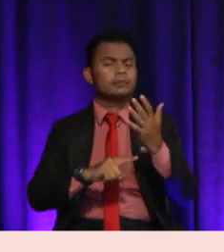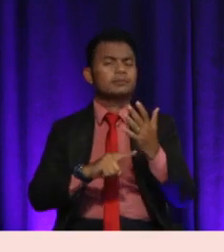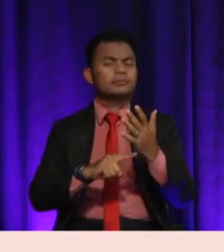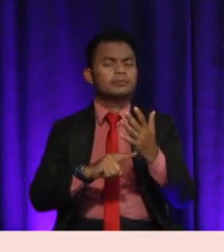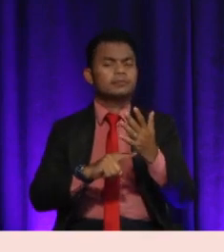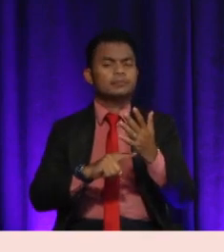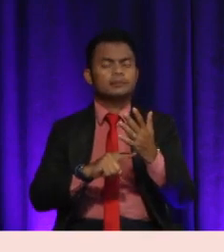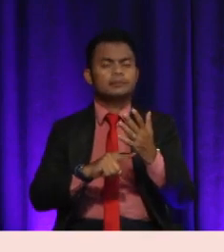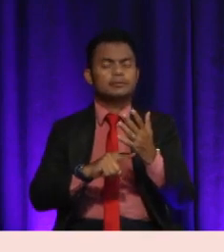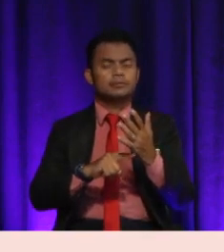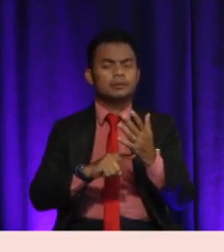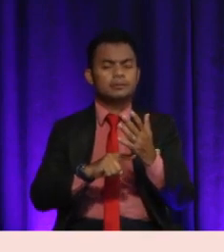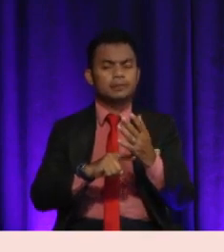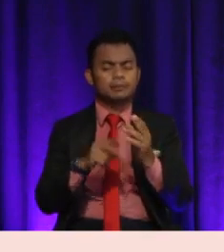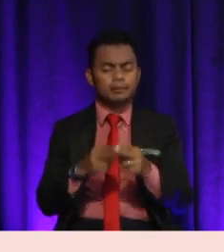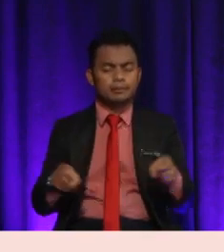the paragraph?